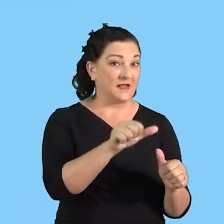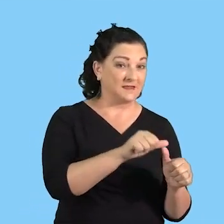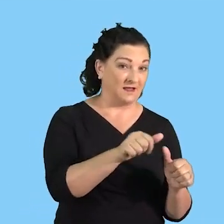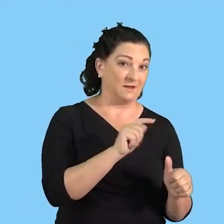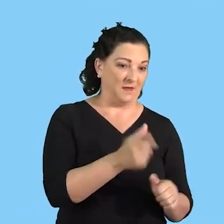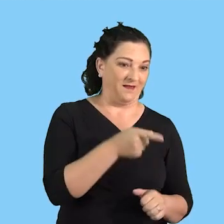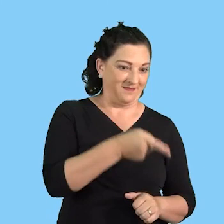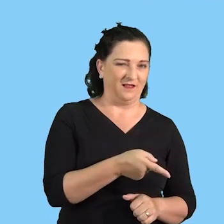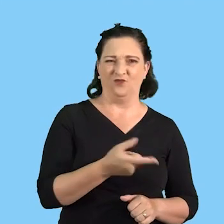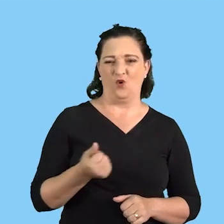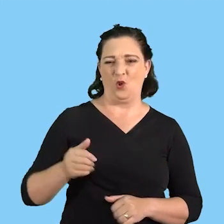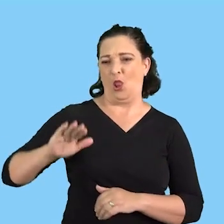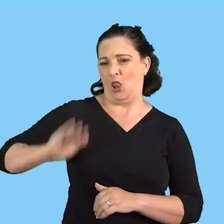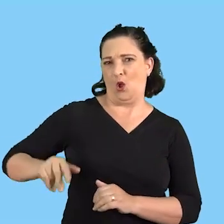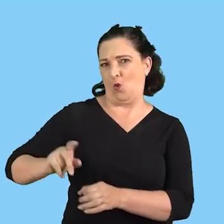low.